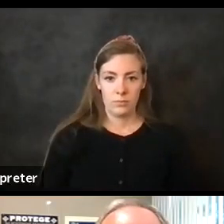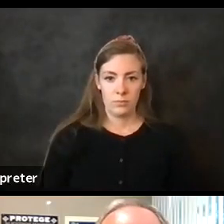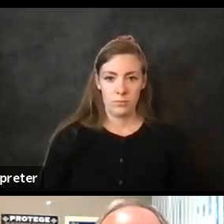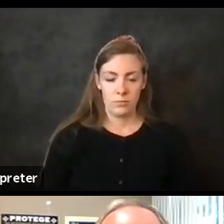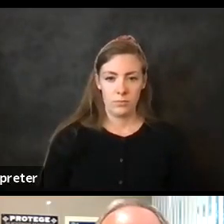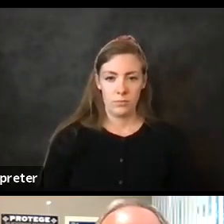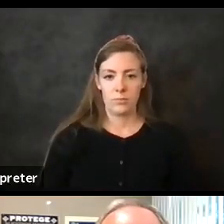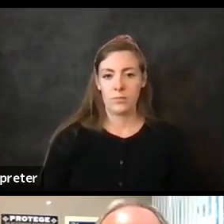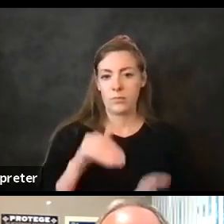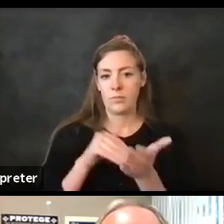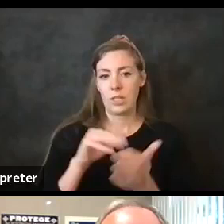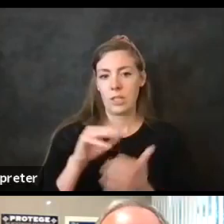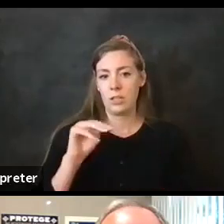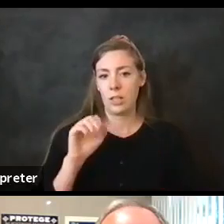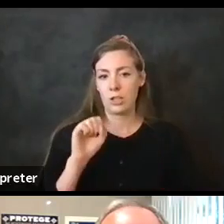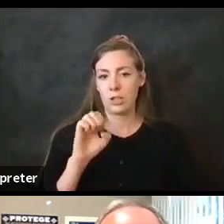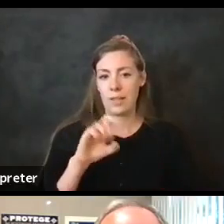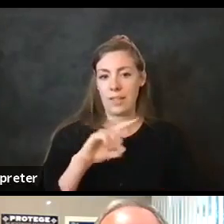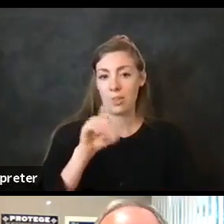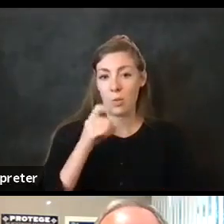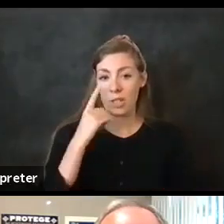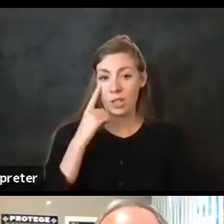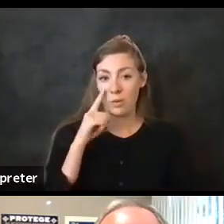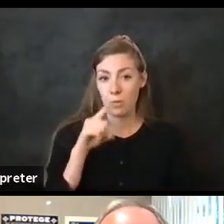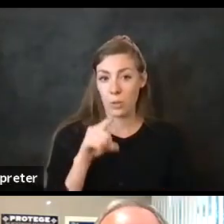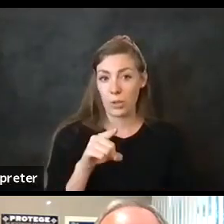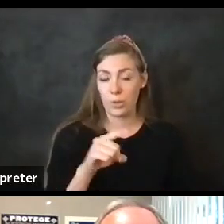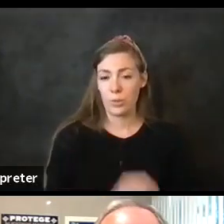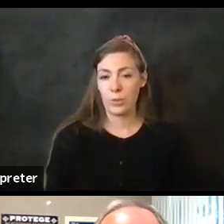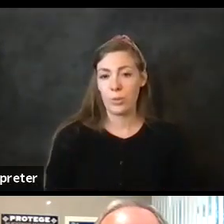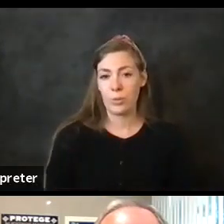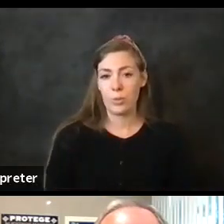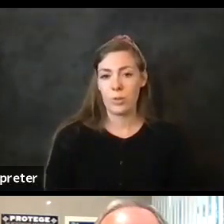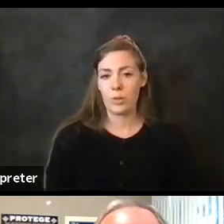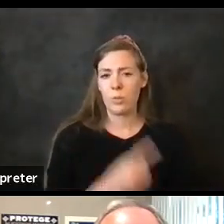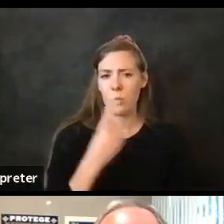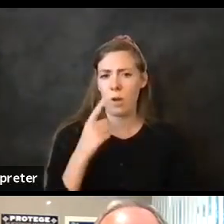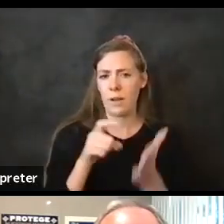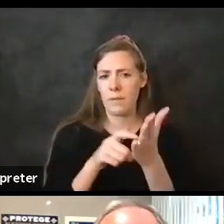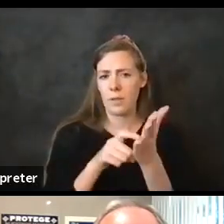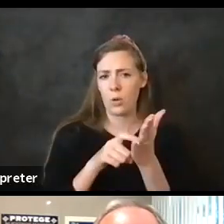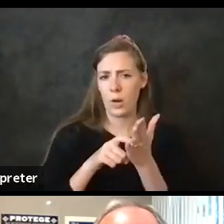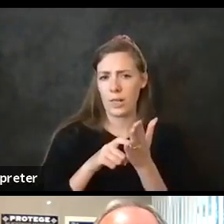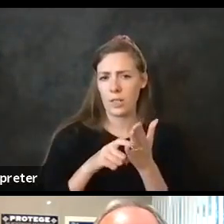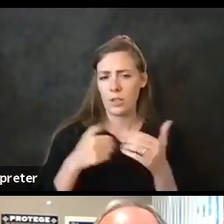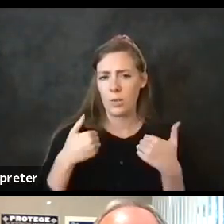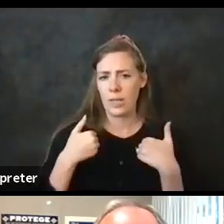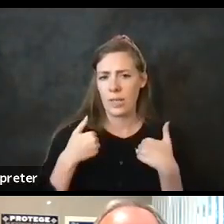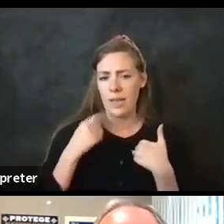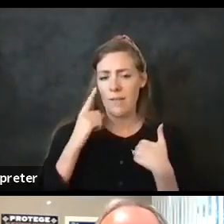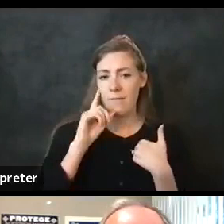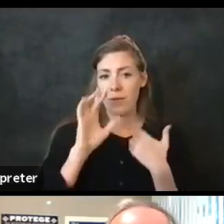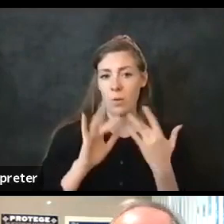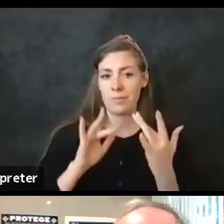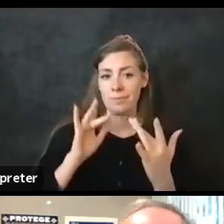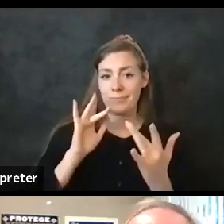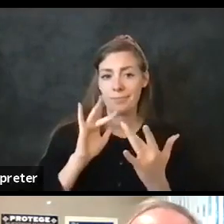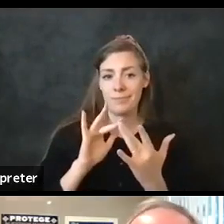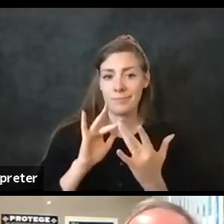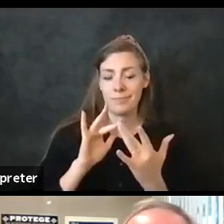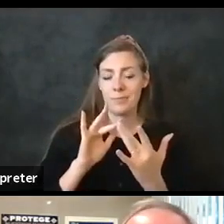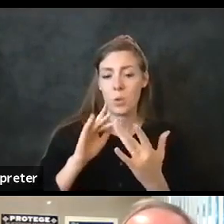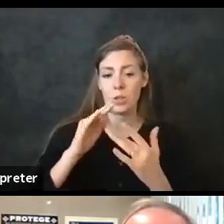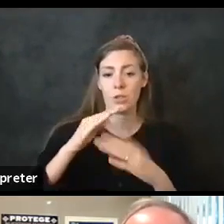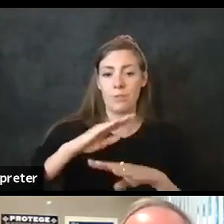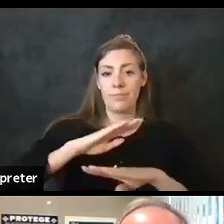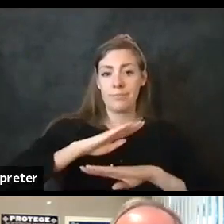Dr. Mace, I'm going to pose this question to you. I know that one of the criteria that we have in order to reach the point where we can